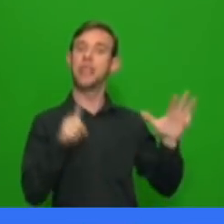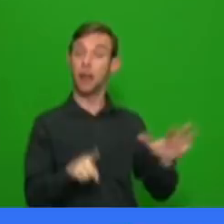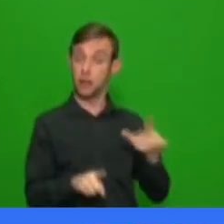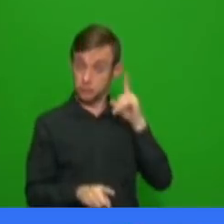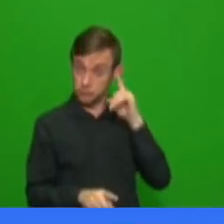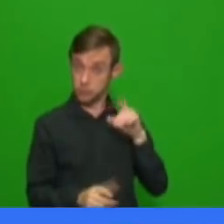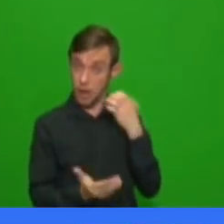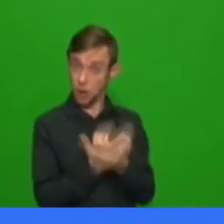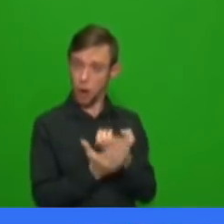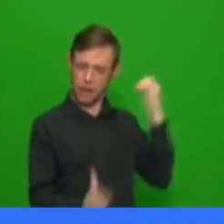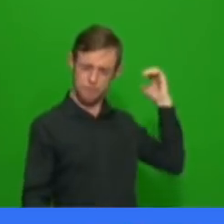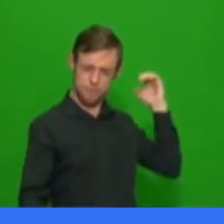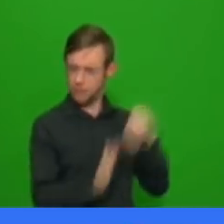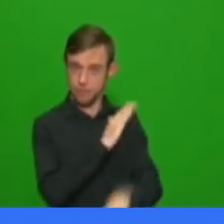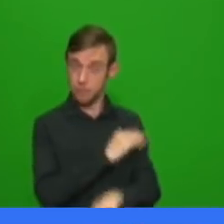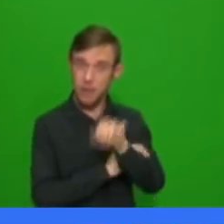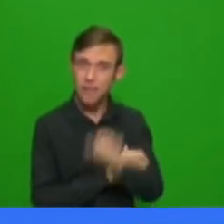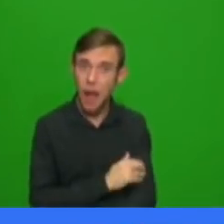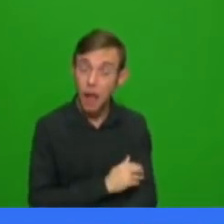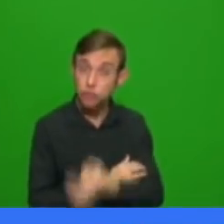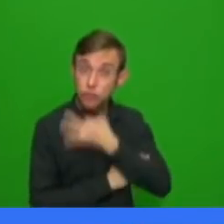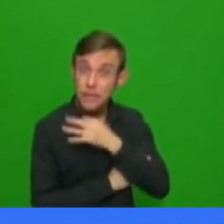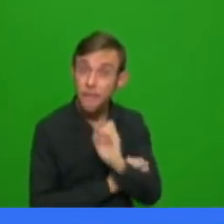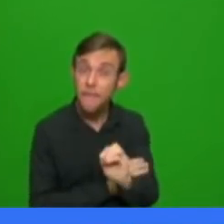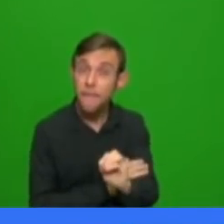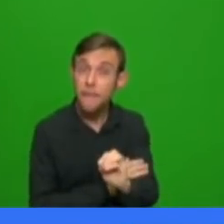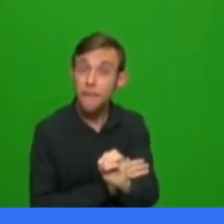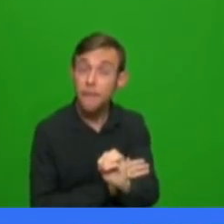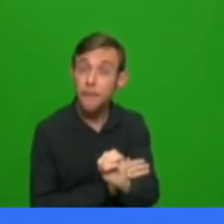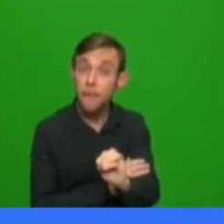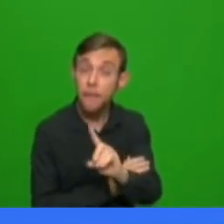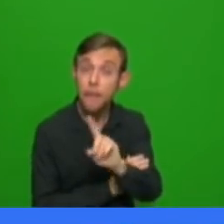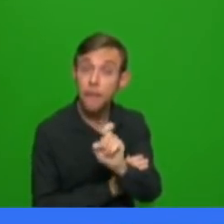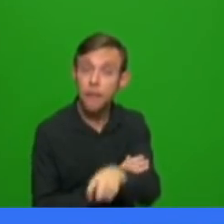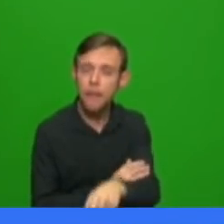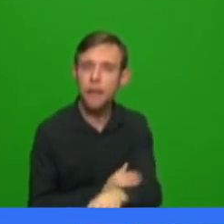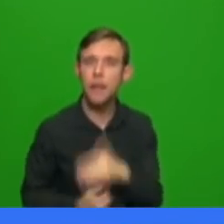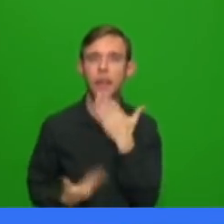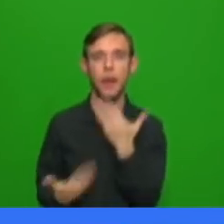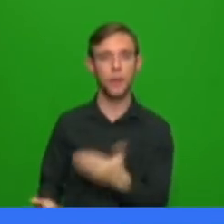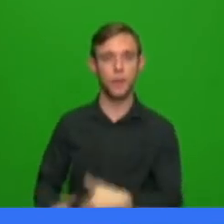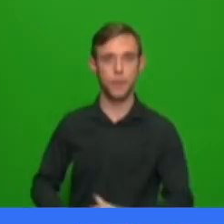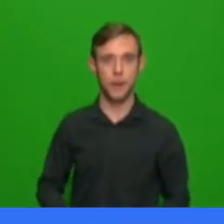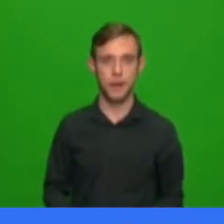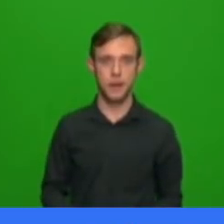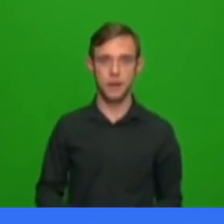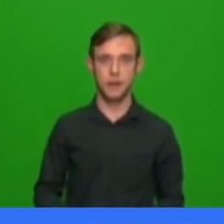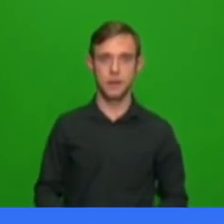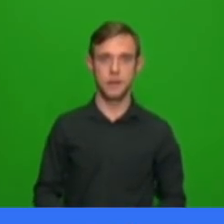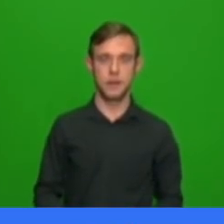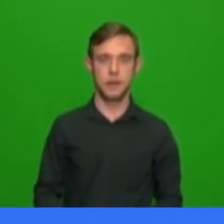likely contract in the first quarter of 2019. Thank you.